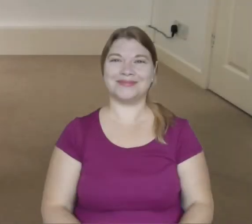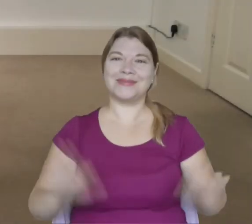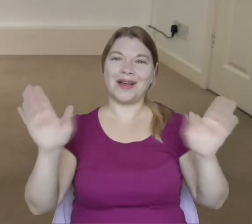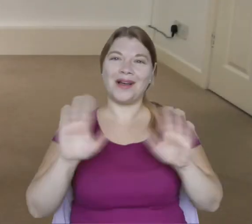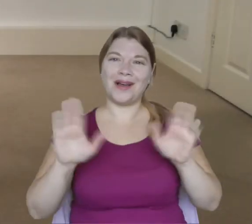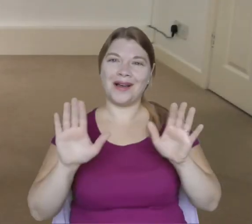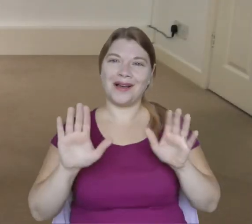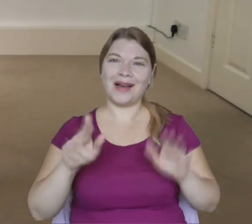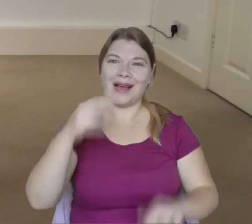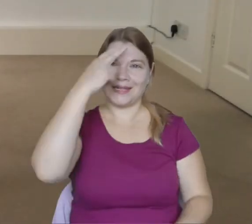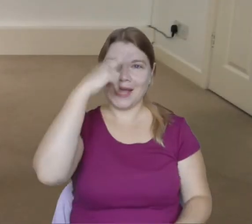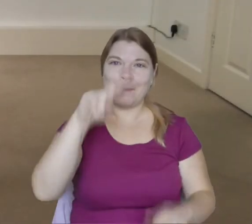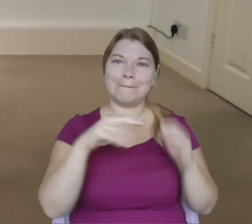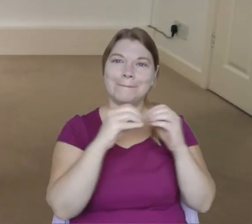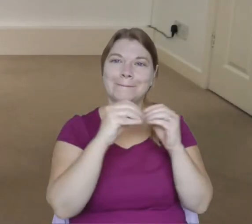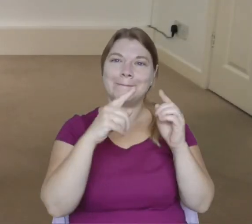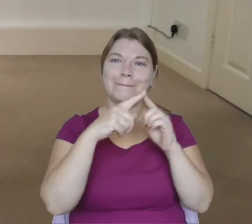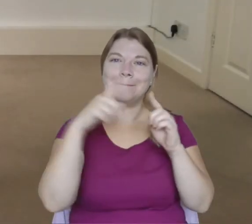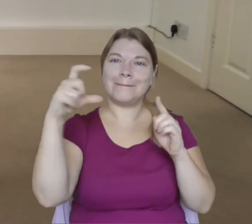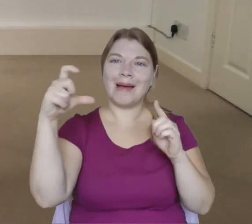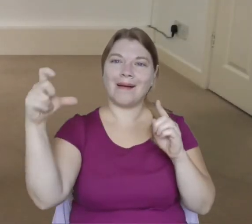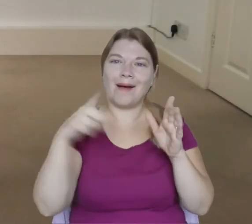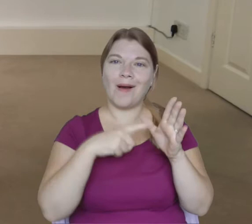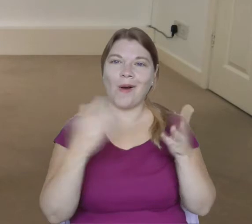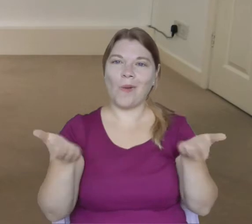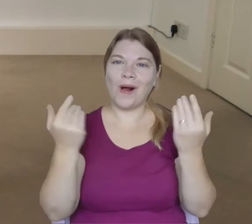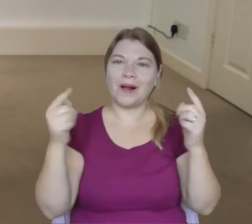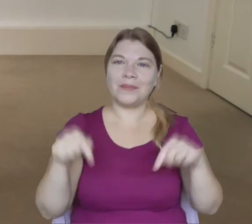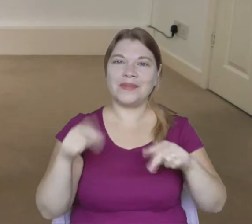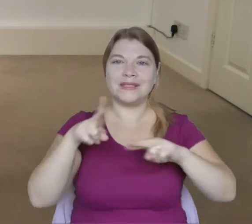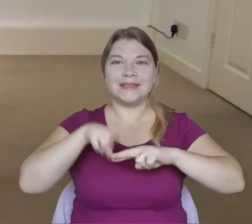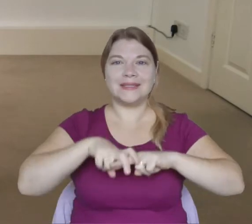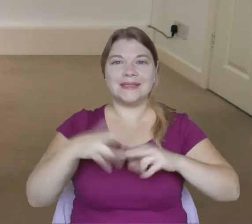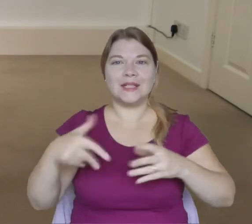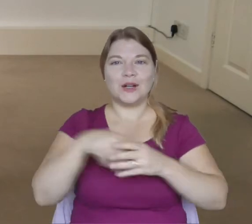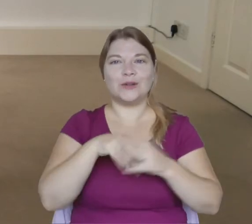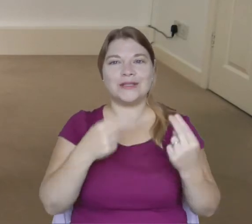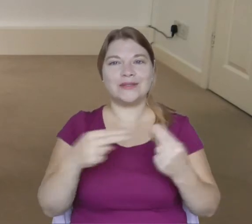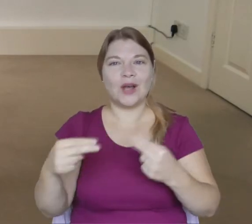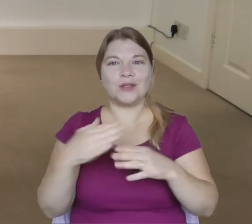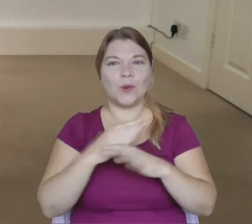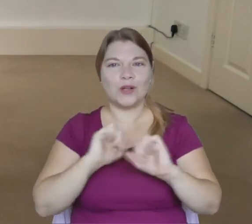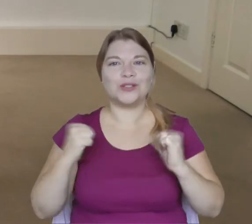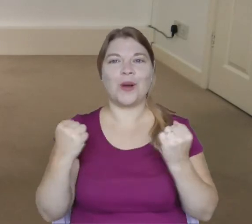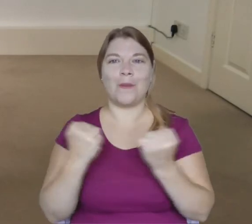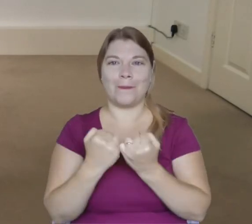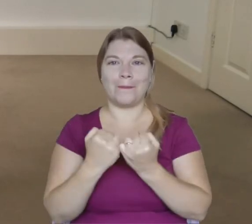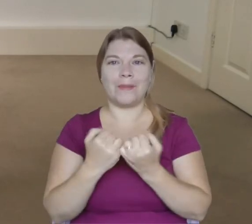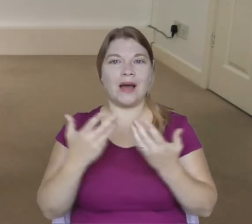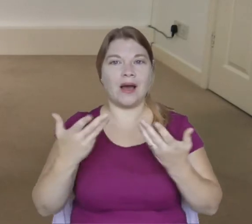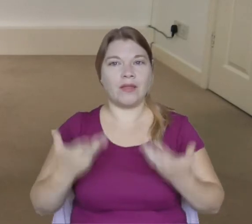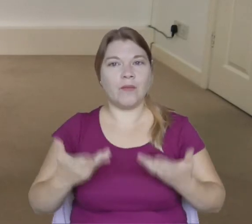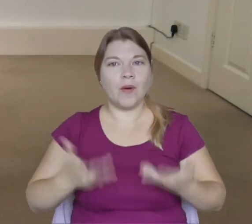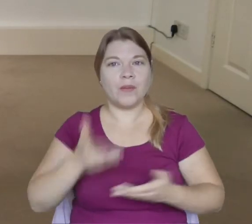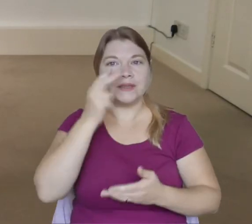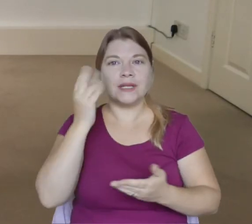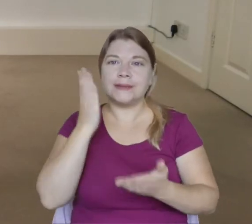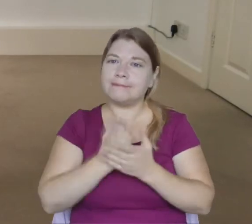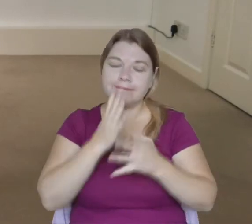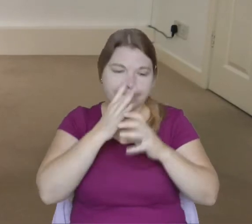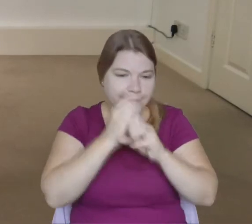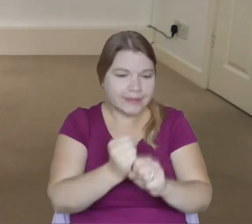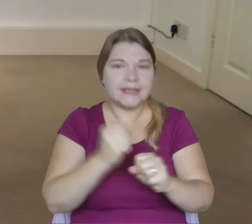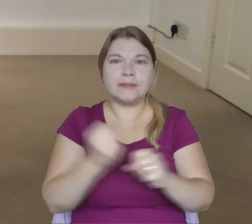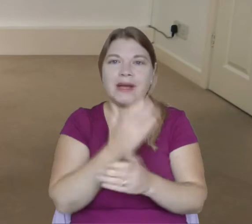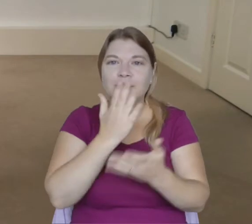Hi, my name's Becca and welcome to this seated inclusive dance session. At this time, Sense are really committed to